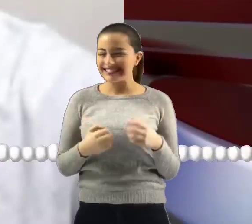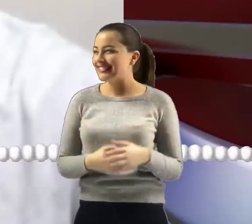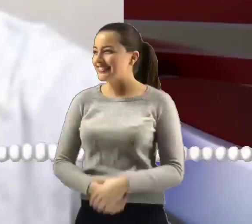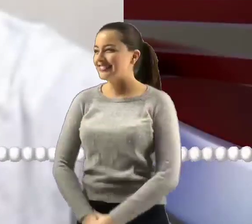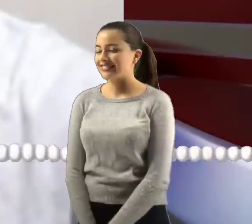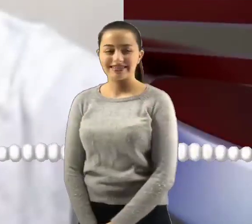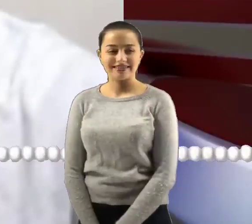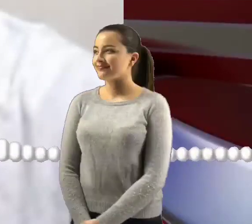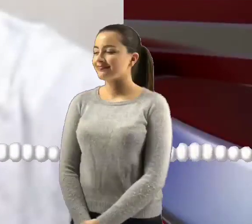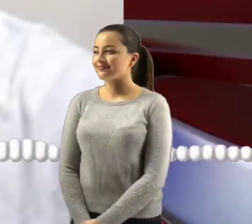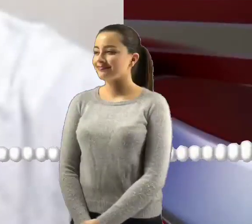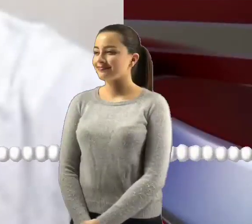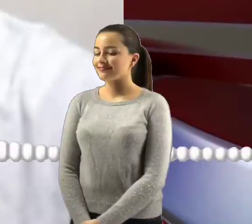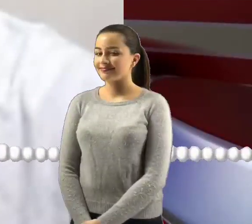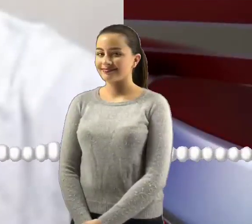na Enugu,